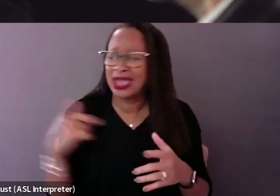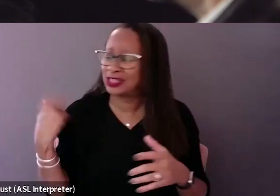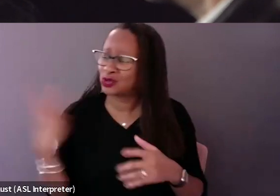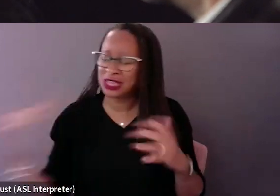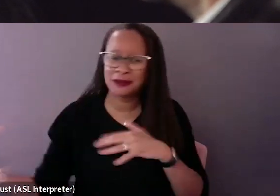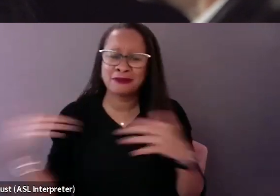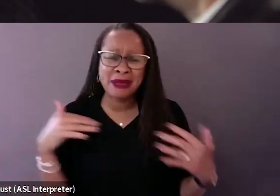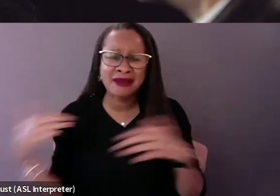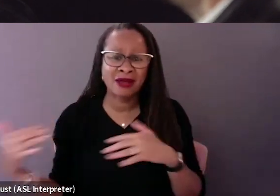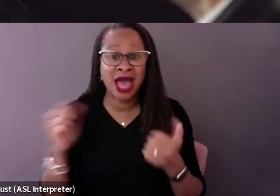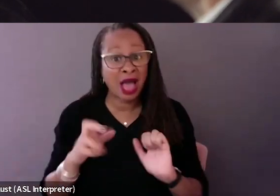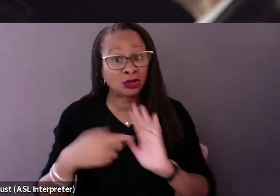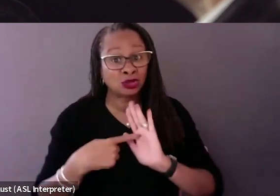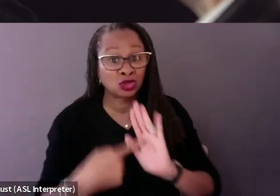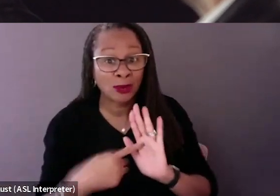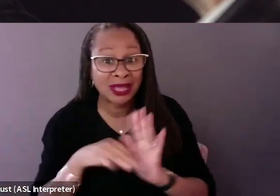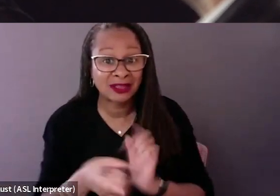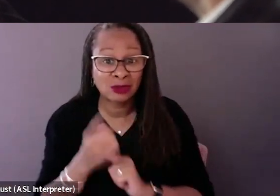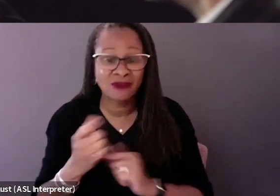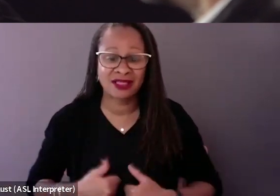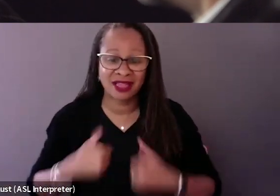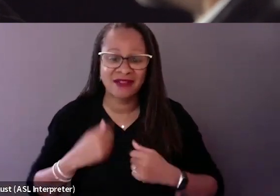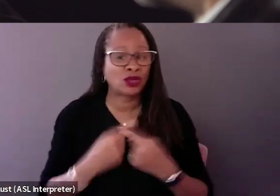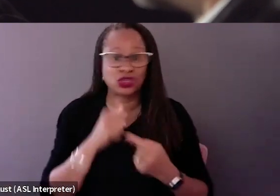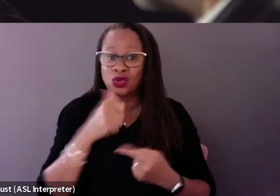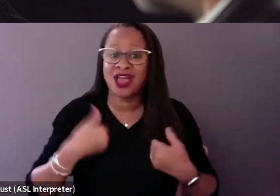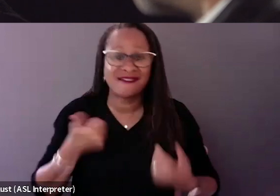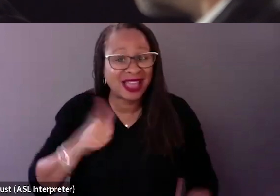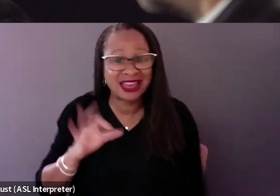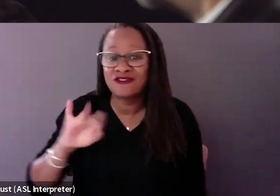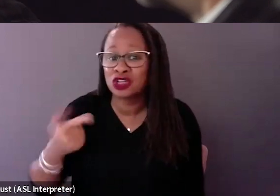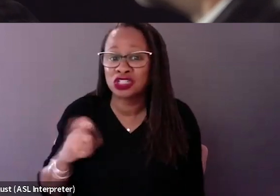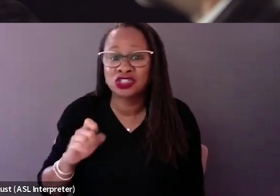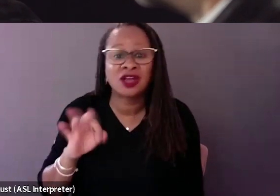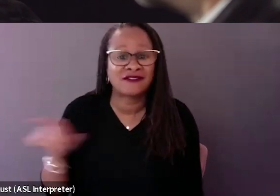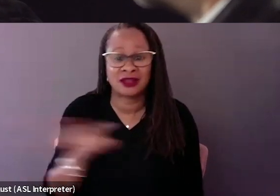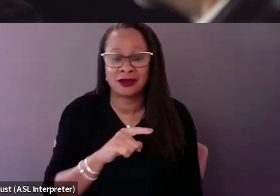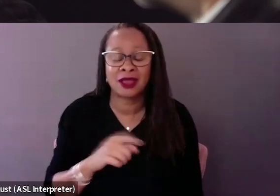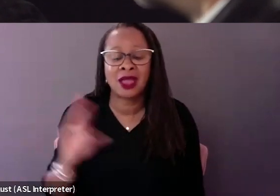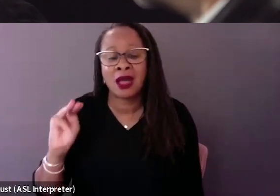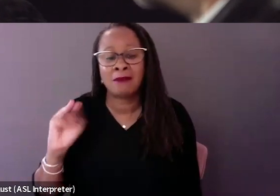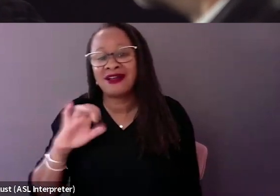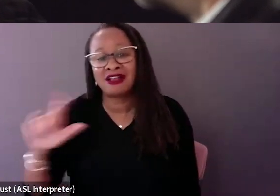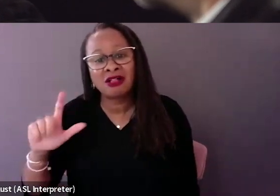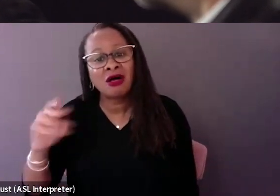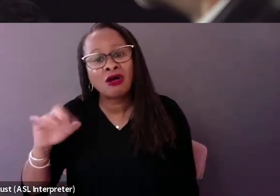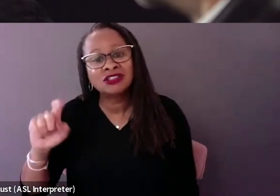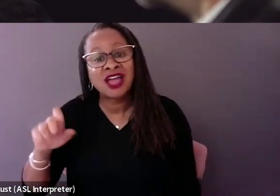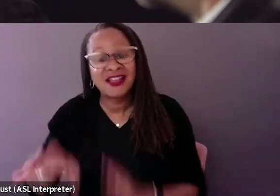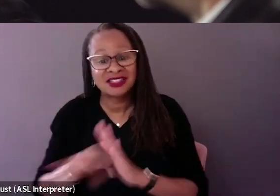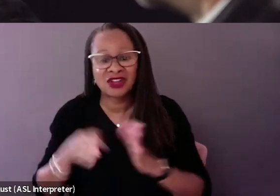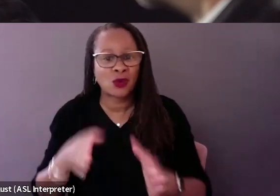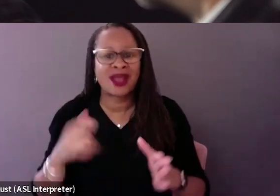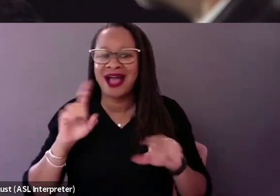portray him in this moment in his life when you don't have footage of him, and Michael Hart found this way that I could